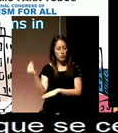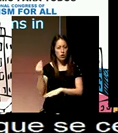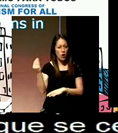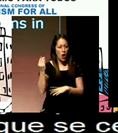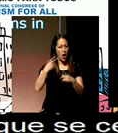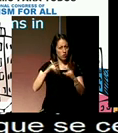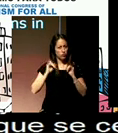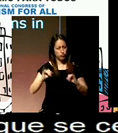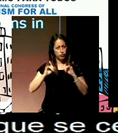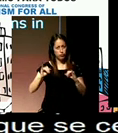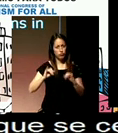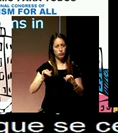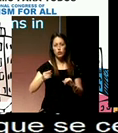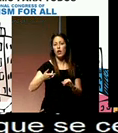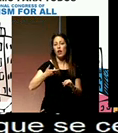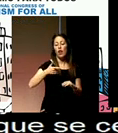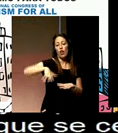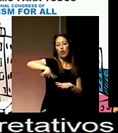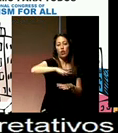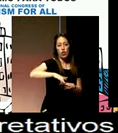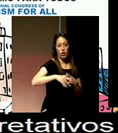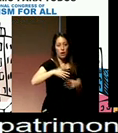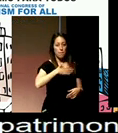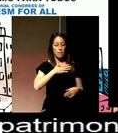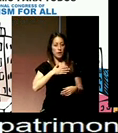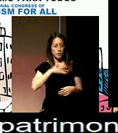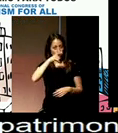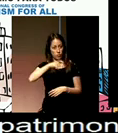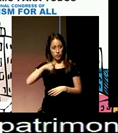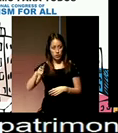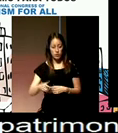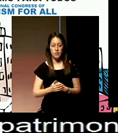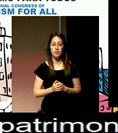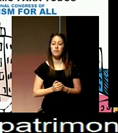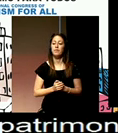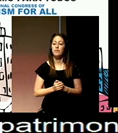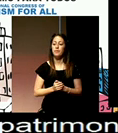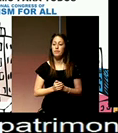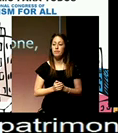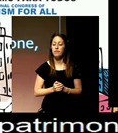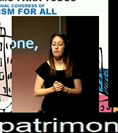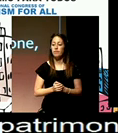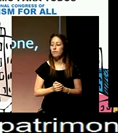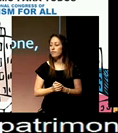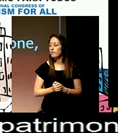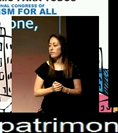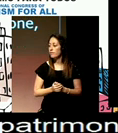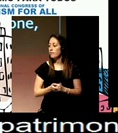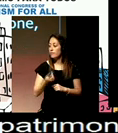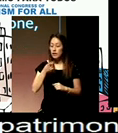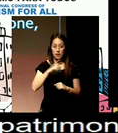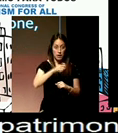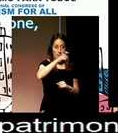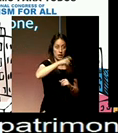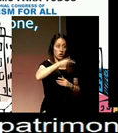sites by everyone, including people with sensory disabilities and children. In this area, much is